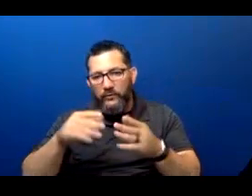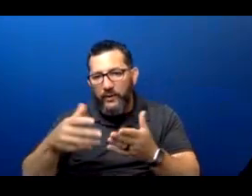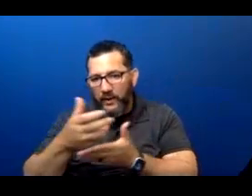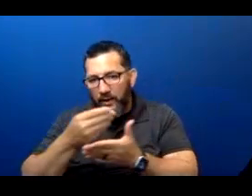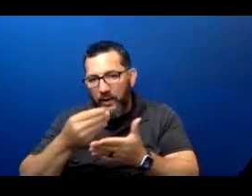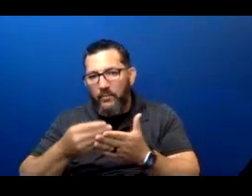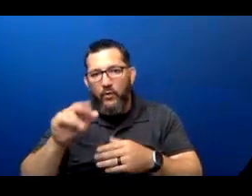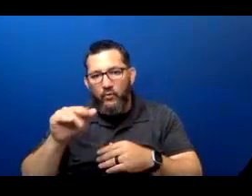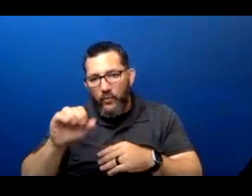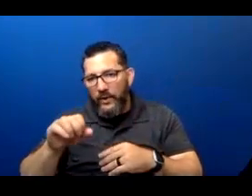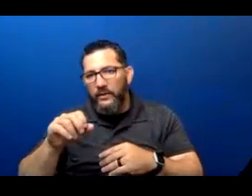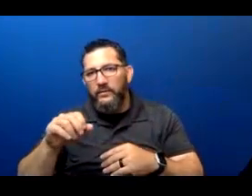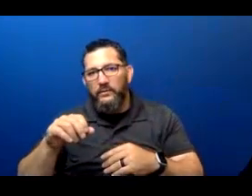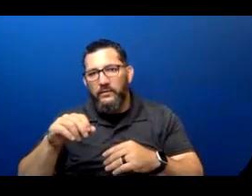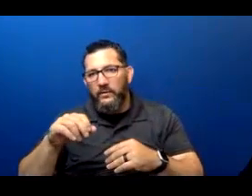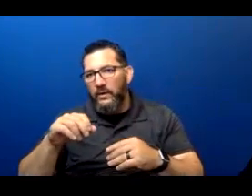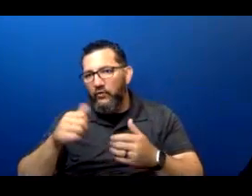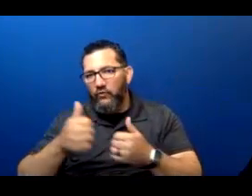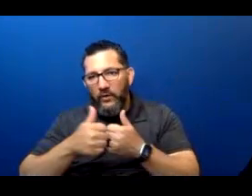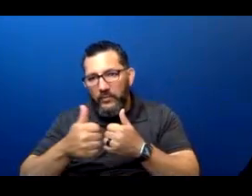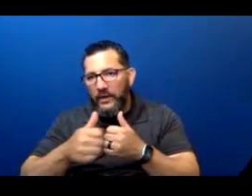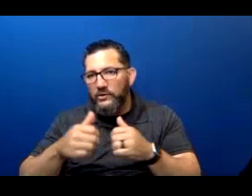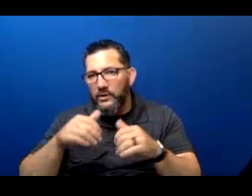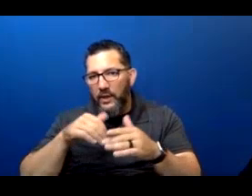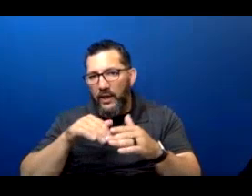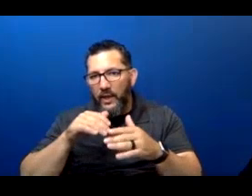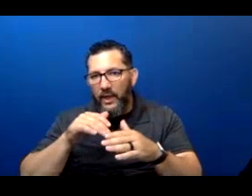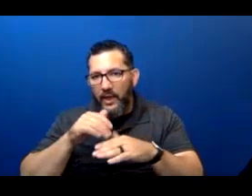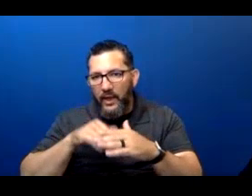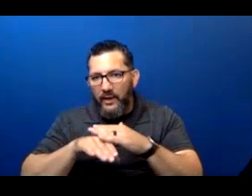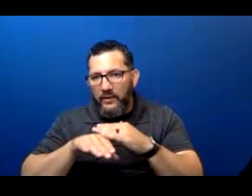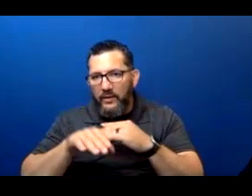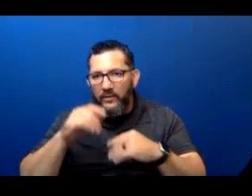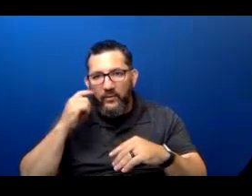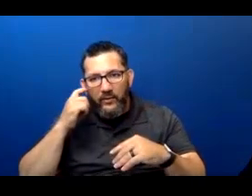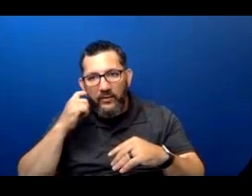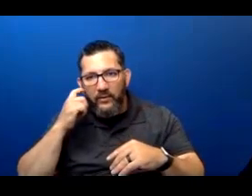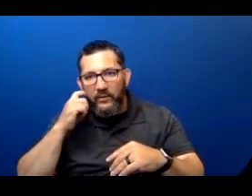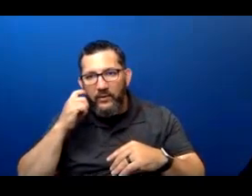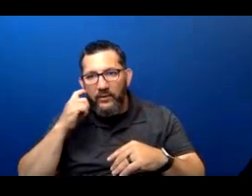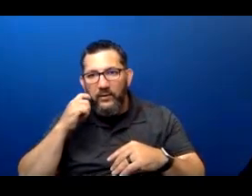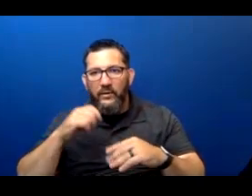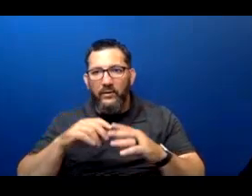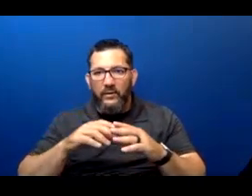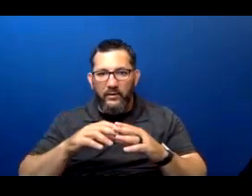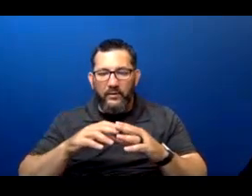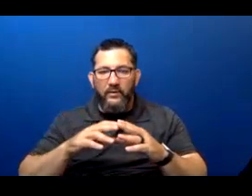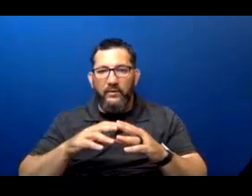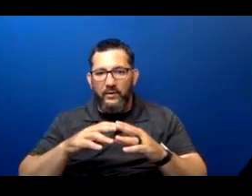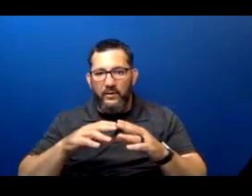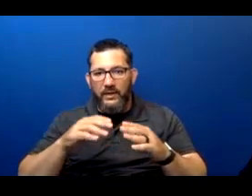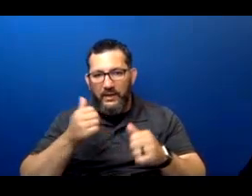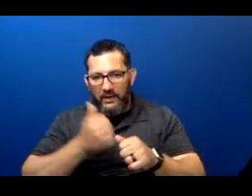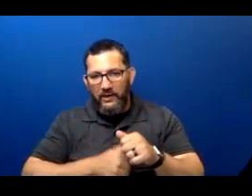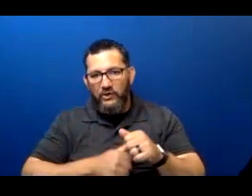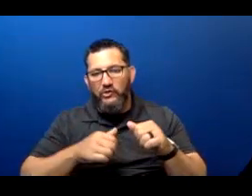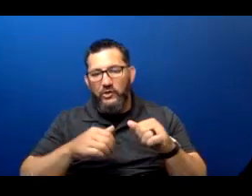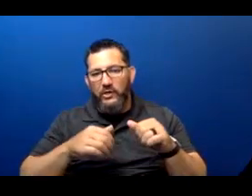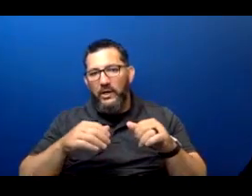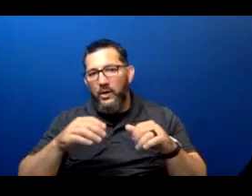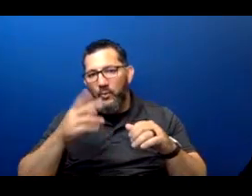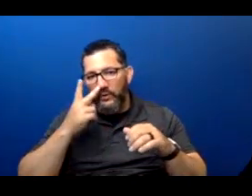ethnicity, housing, and transportation access. So on the screen, you'll see a map of Nevada where each county is color-coded based